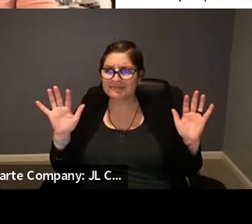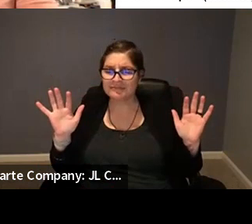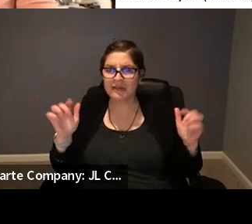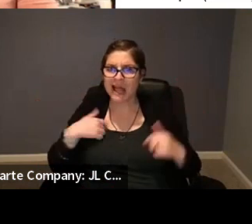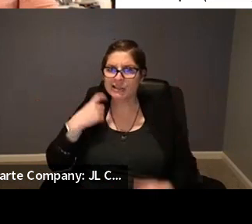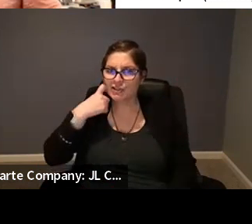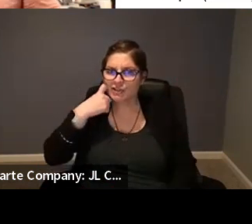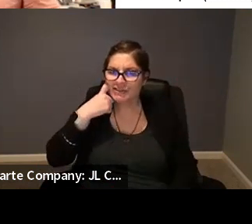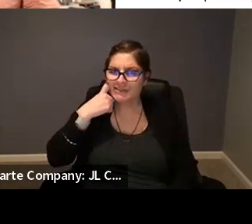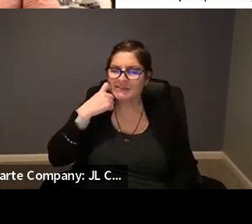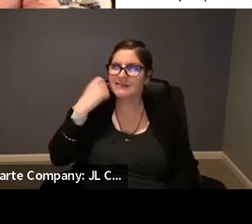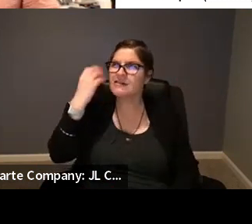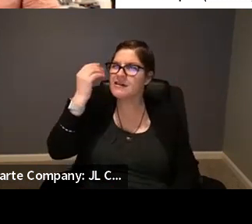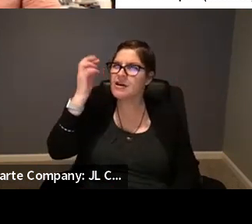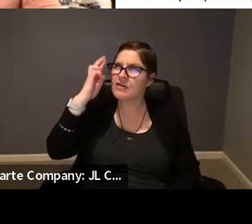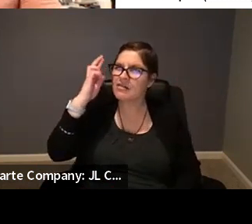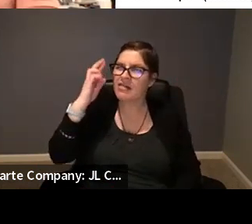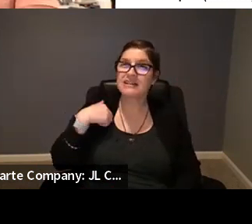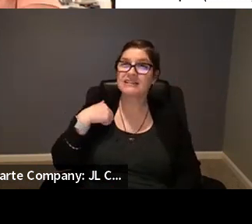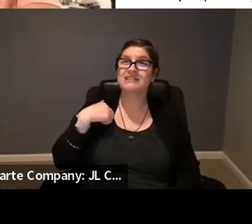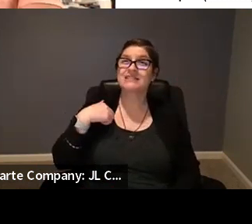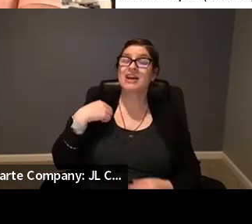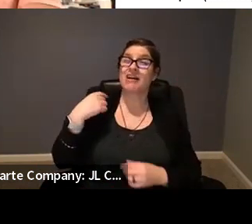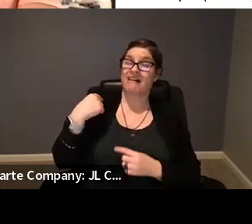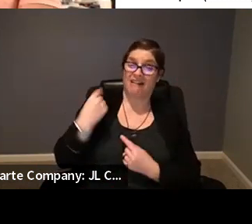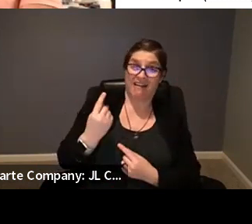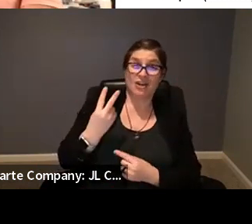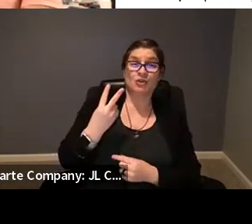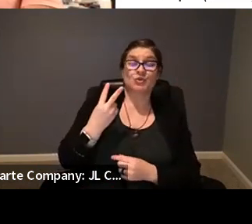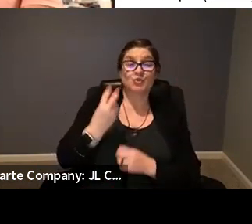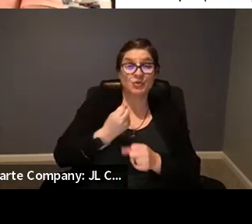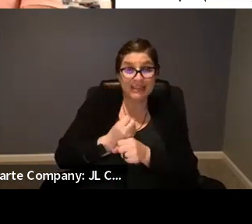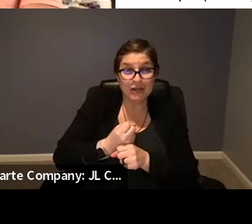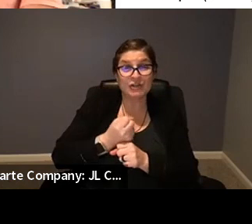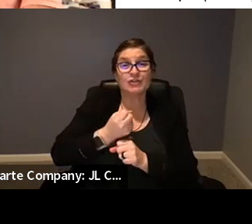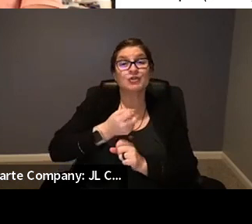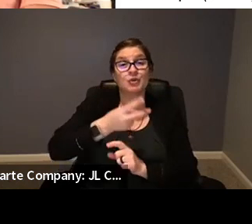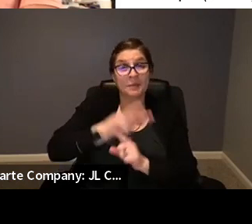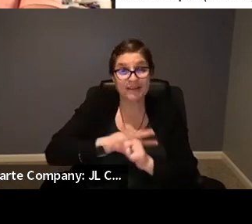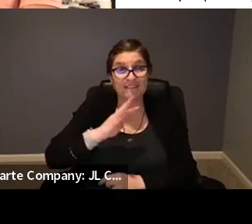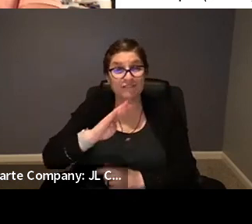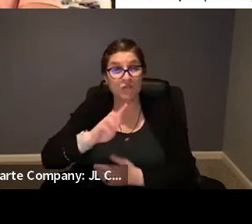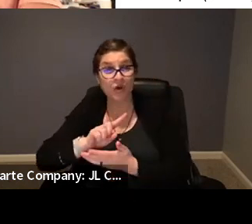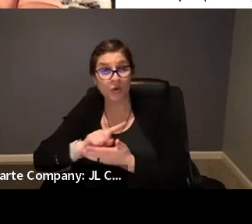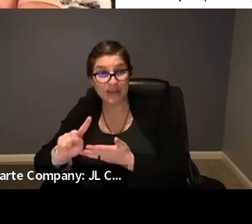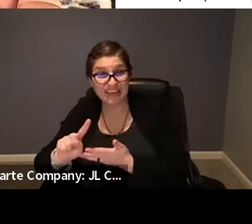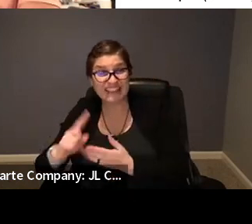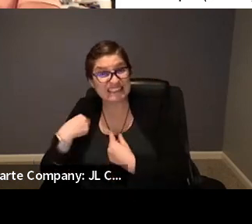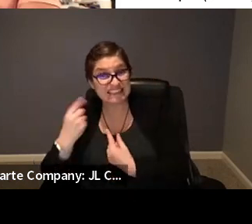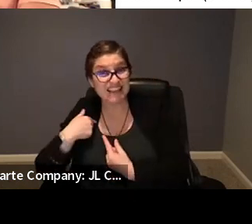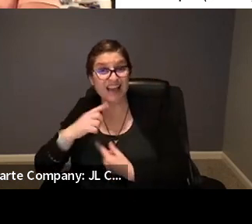It has been 2 years, 2 months, and 4 weeks since I have been